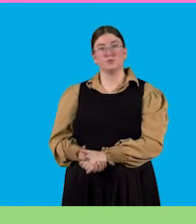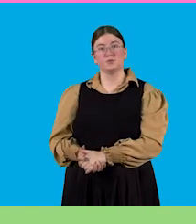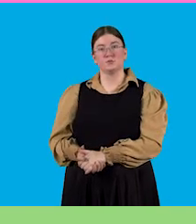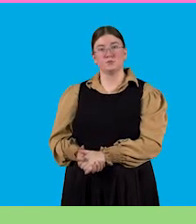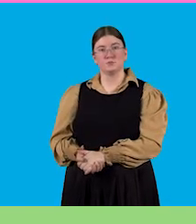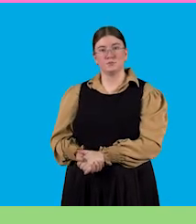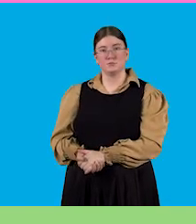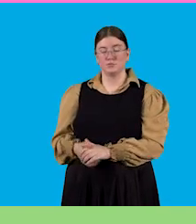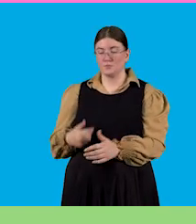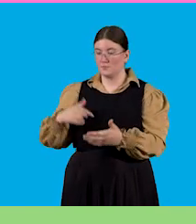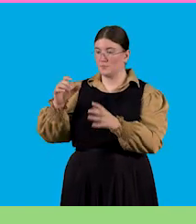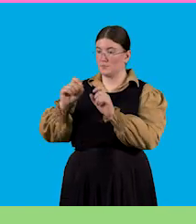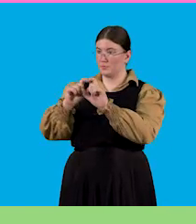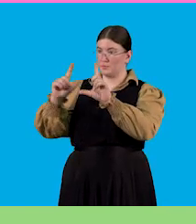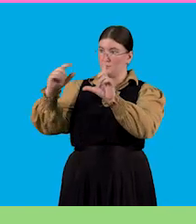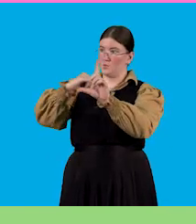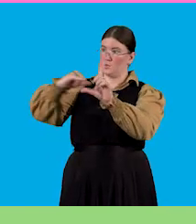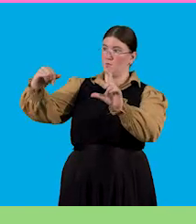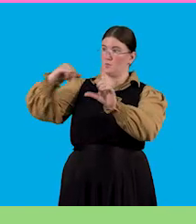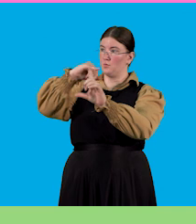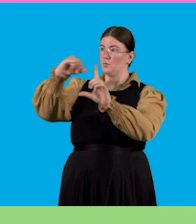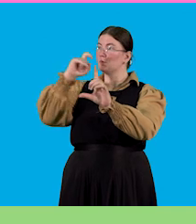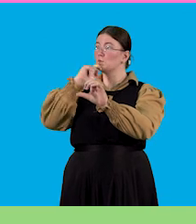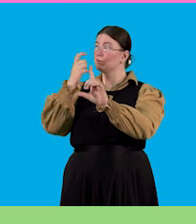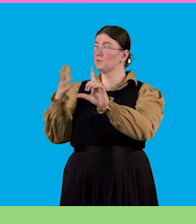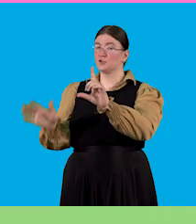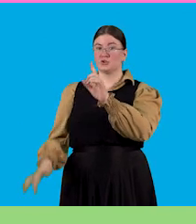Okay, we'll scratch out what we've used.